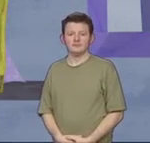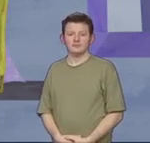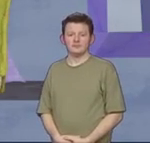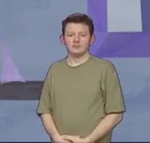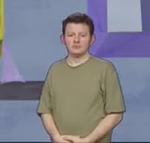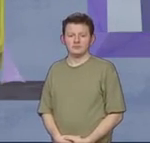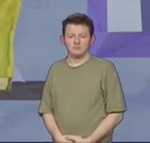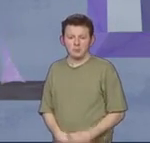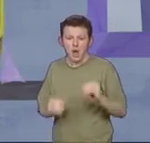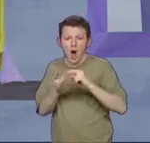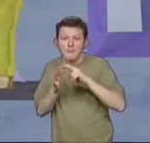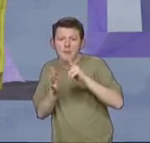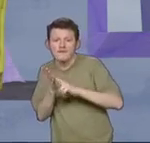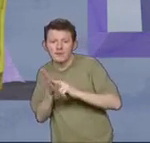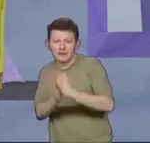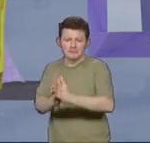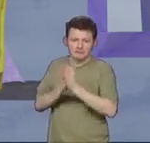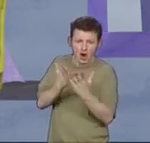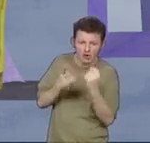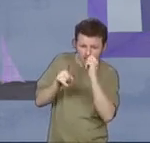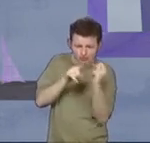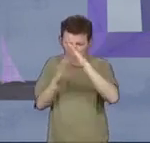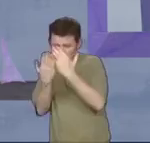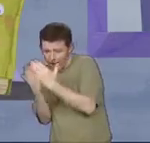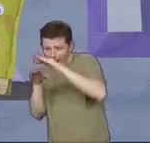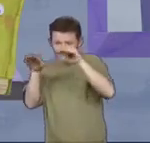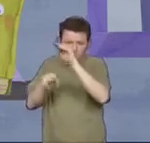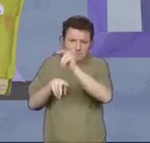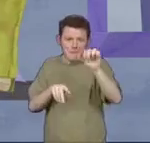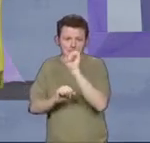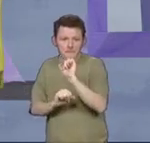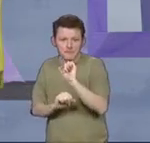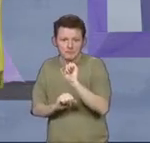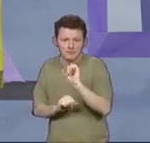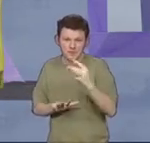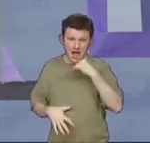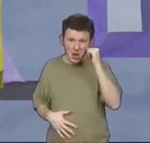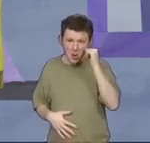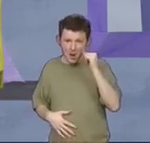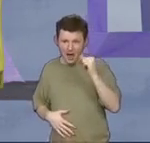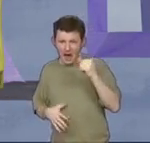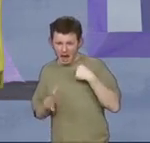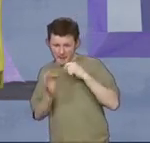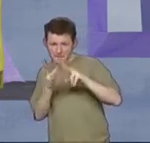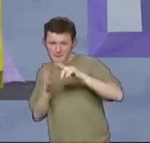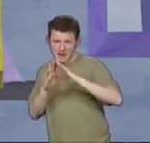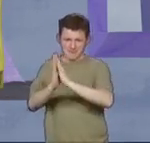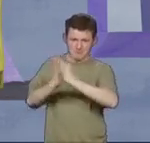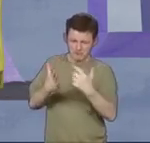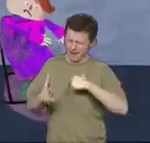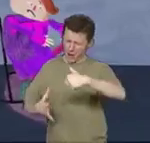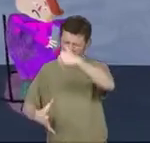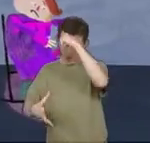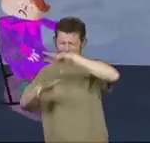Big Book would jump up and down on his shelf. Ask me, I know. I'm Boffin the Big Book, and I know